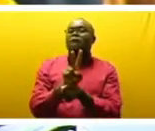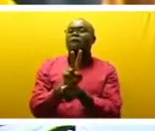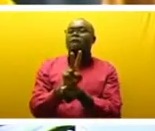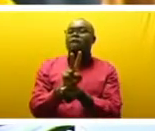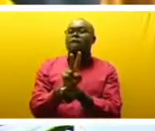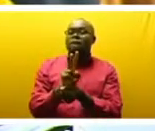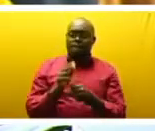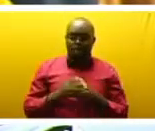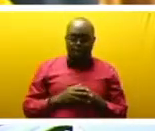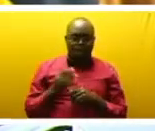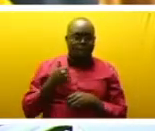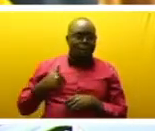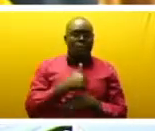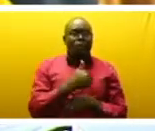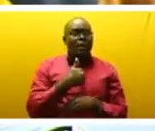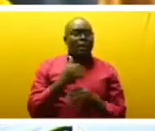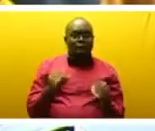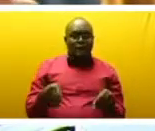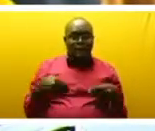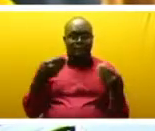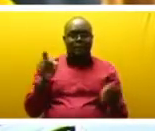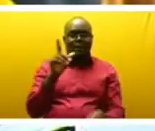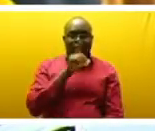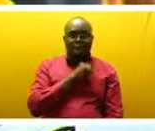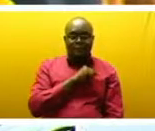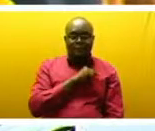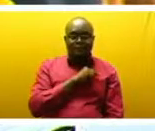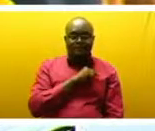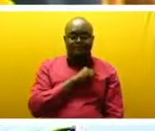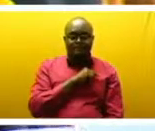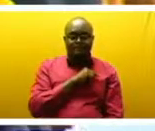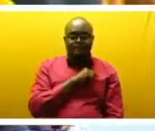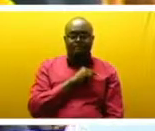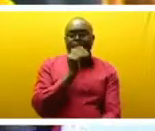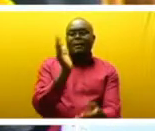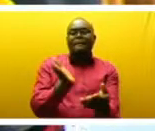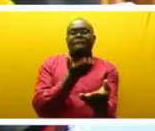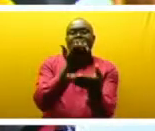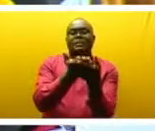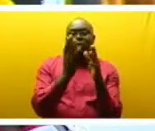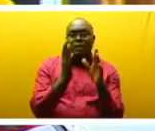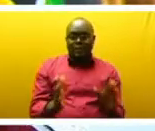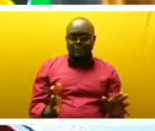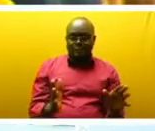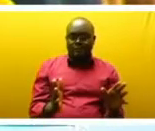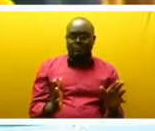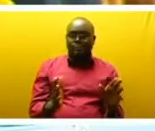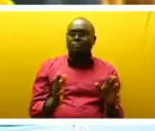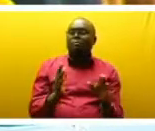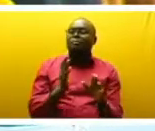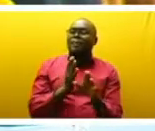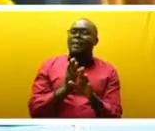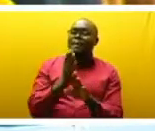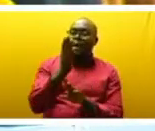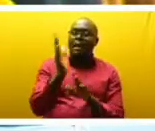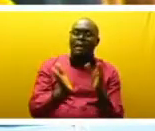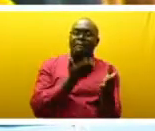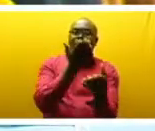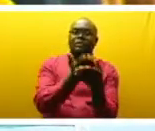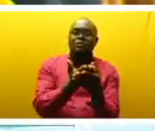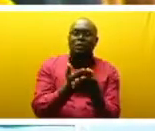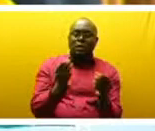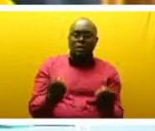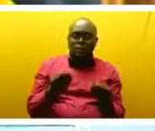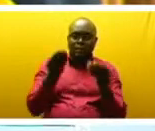We had allocated the petitioners the main petitioners 1